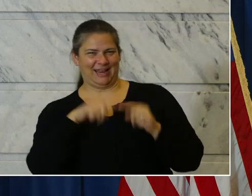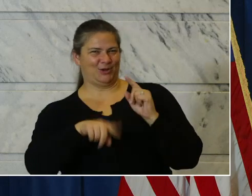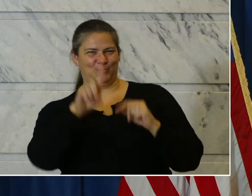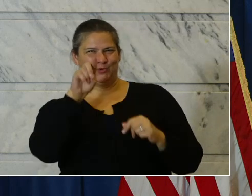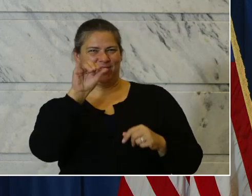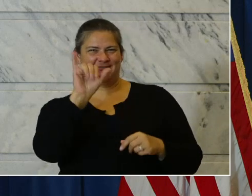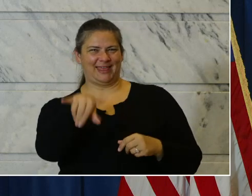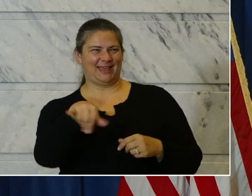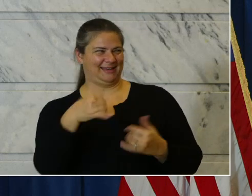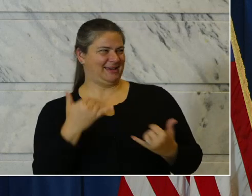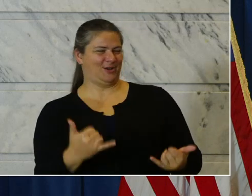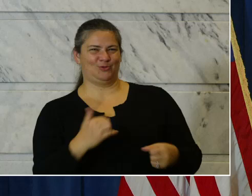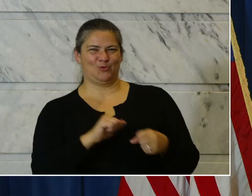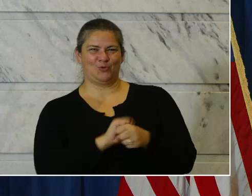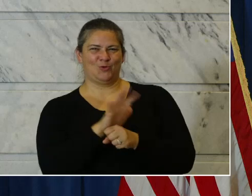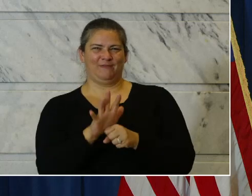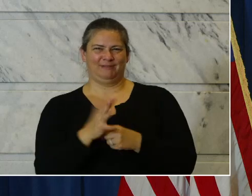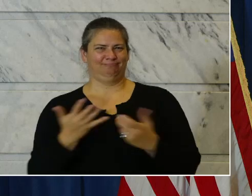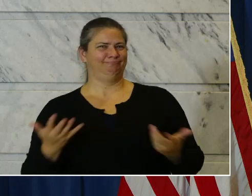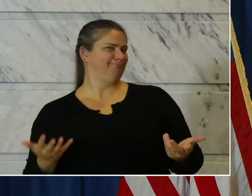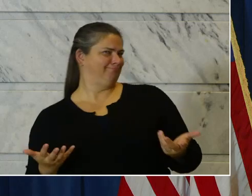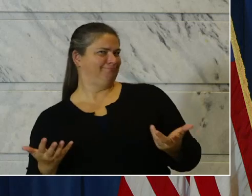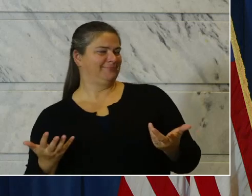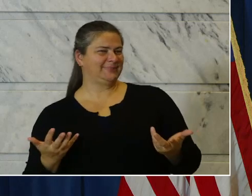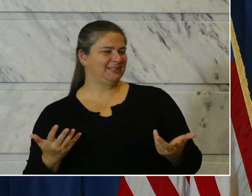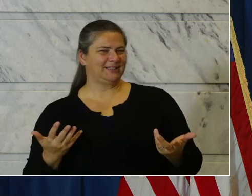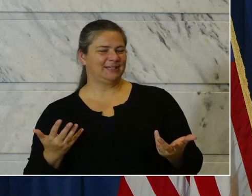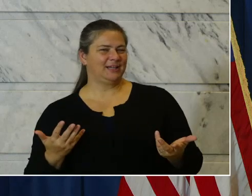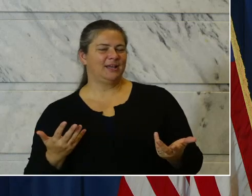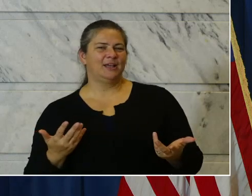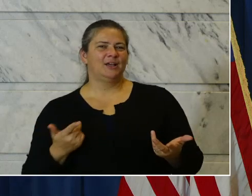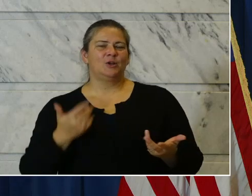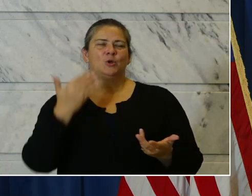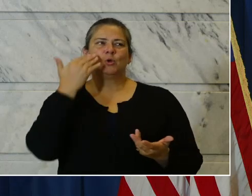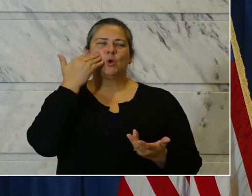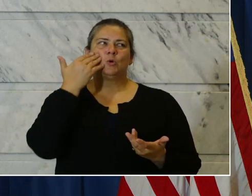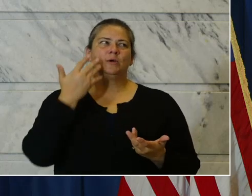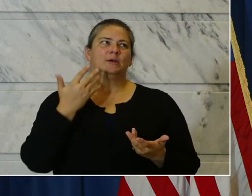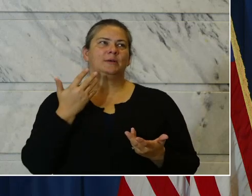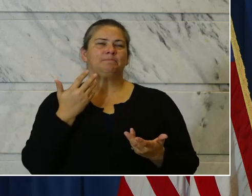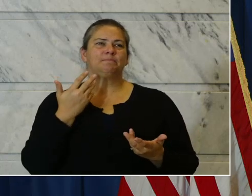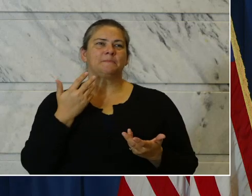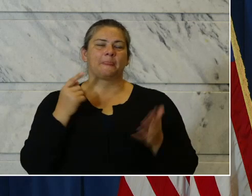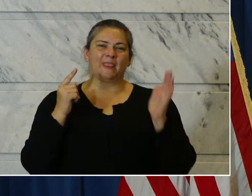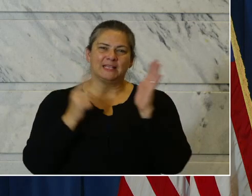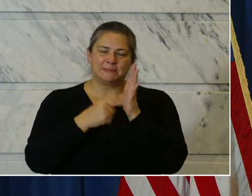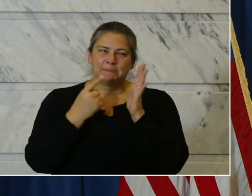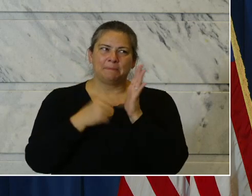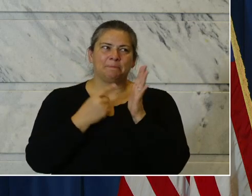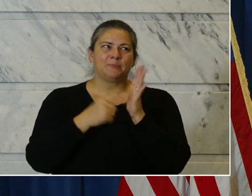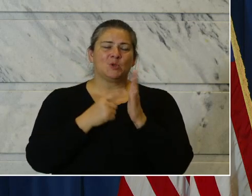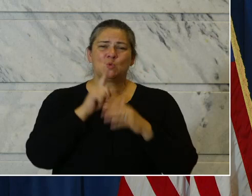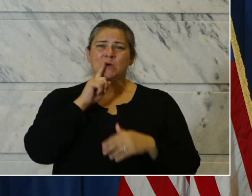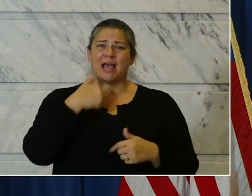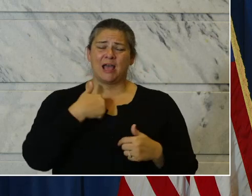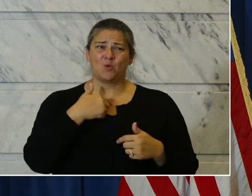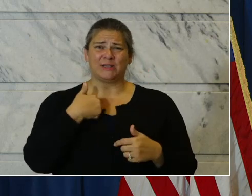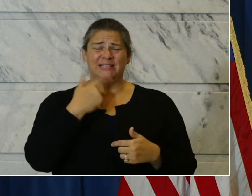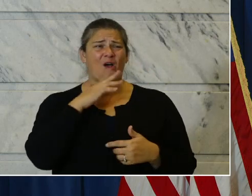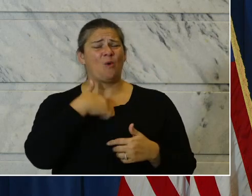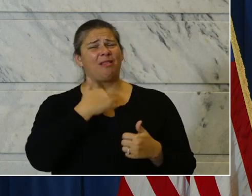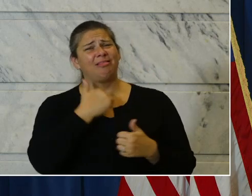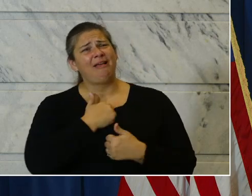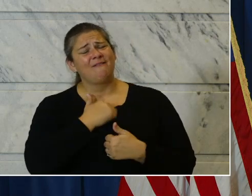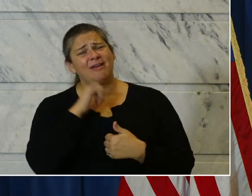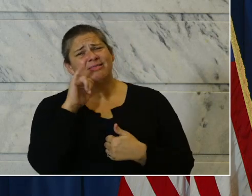middle of COVID. Again, we hit certain times where we say, but we really love this regular tradition,